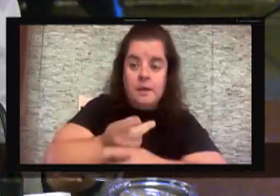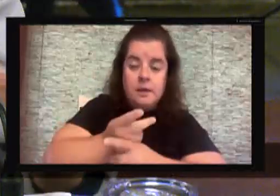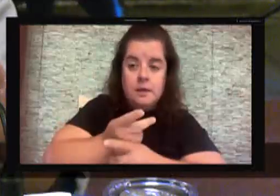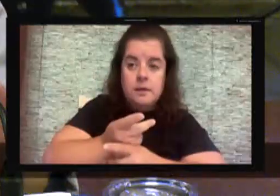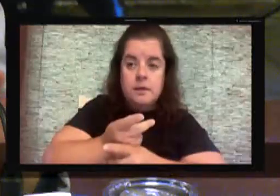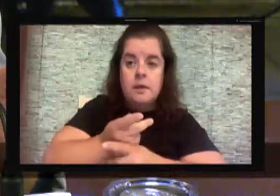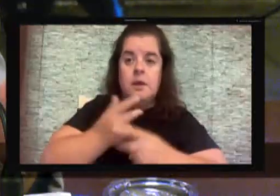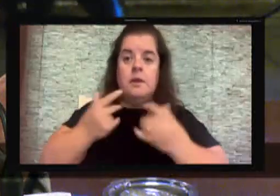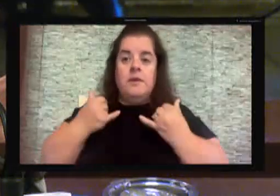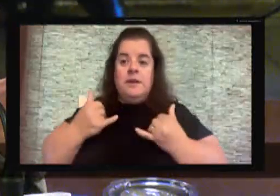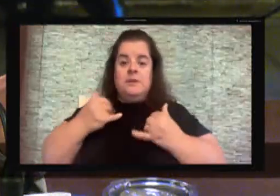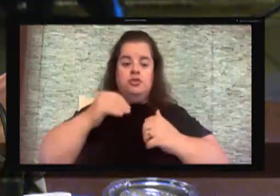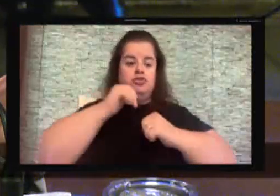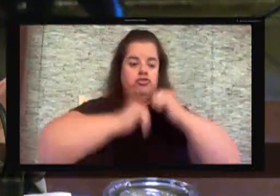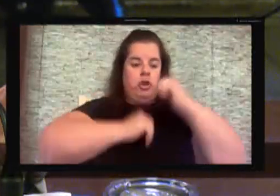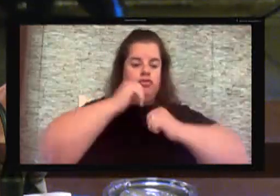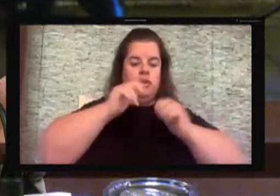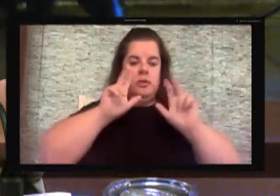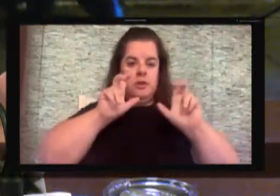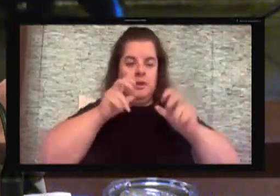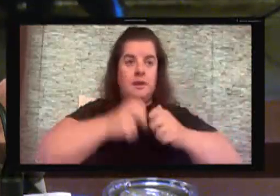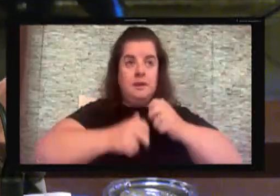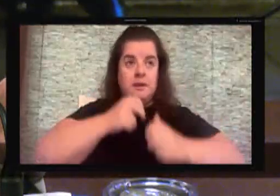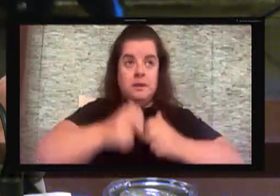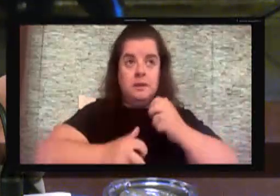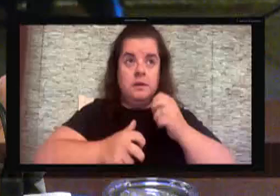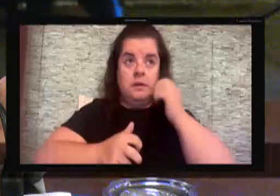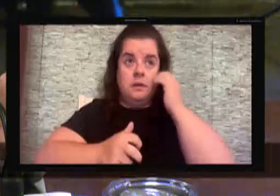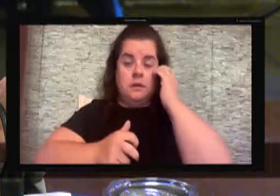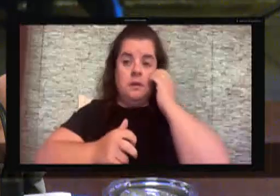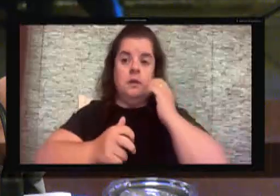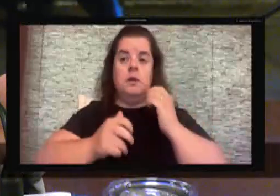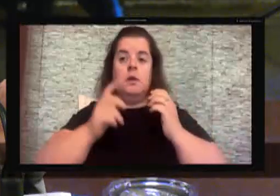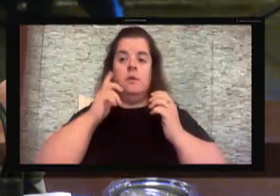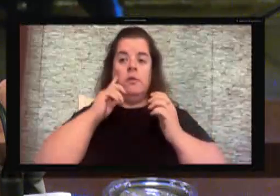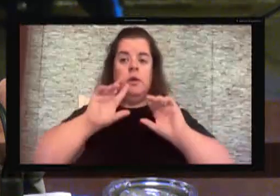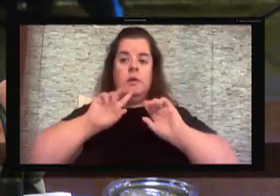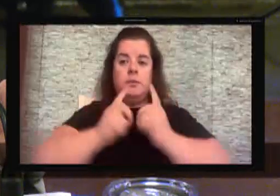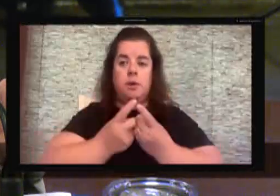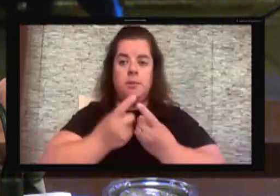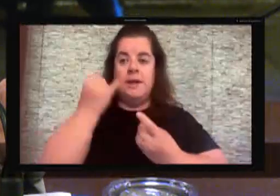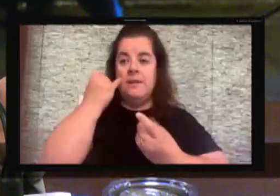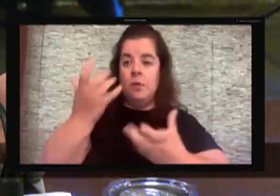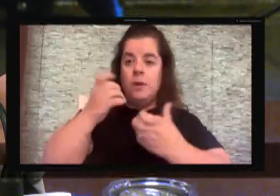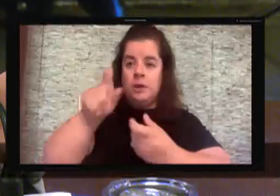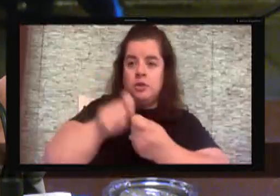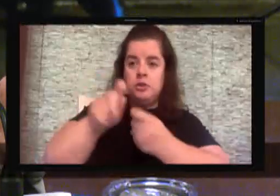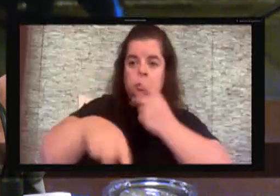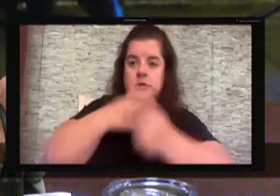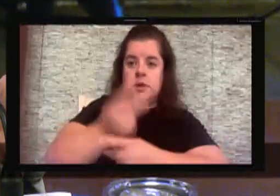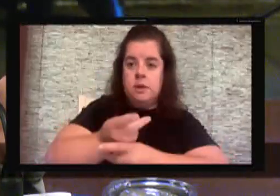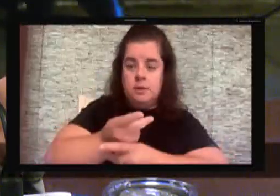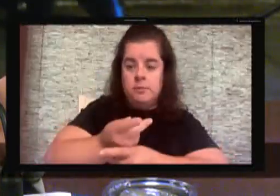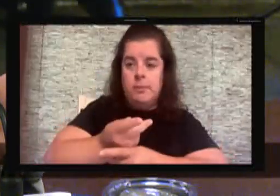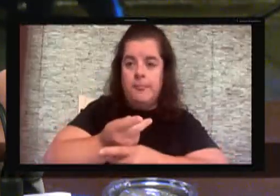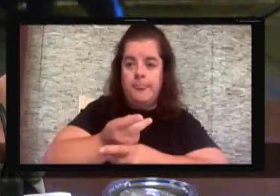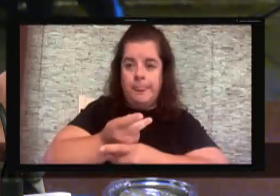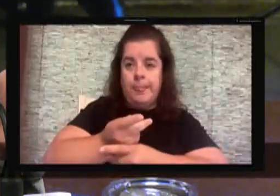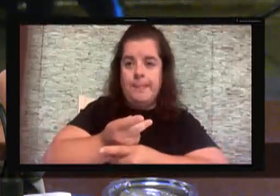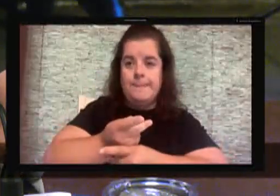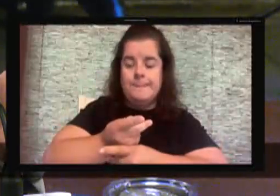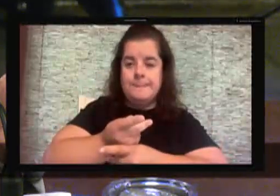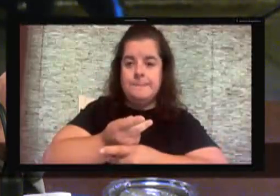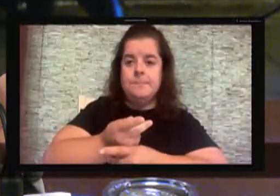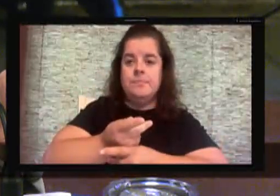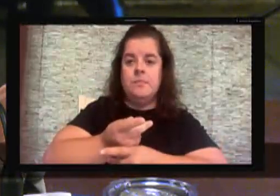existing structural issues with the Bureau? Meaning, if we want a certain type of candidate, and that type of candidate would be